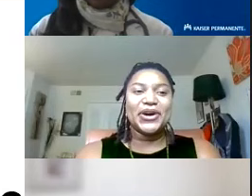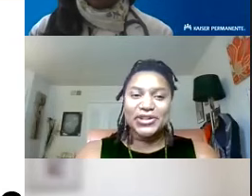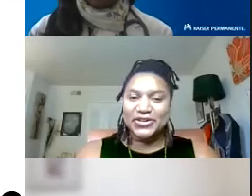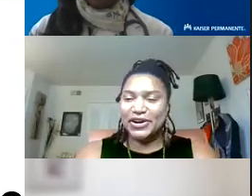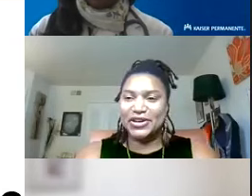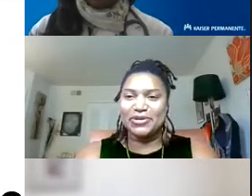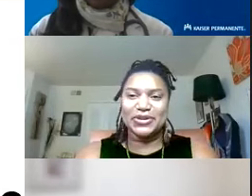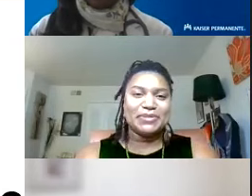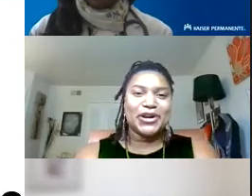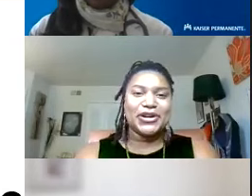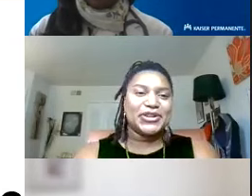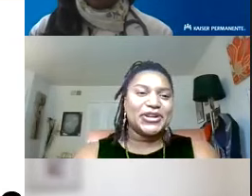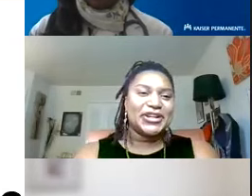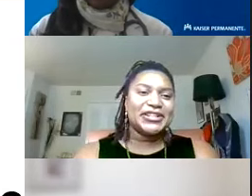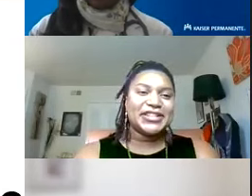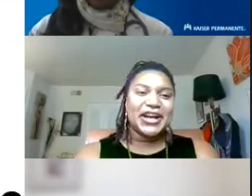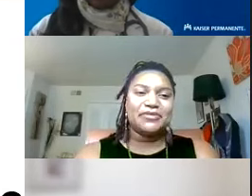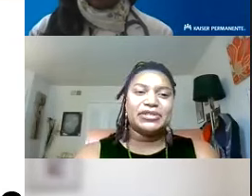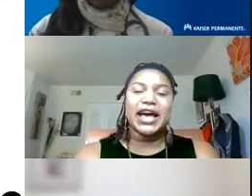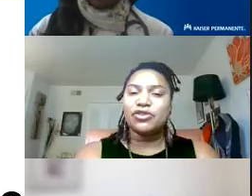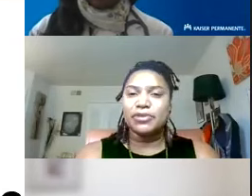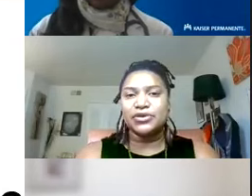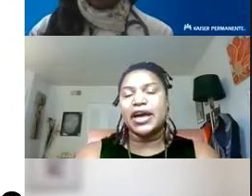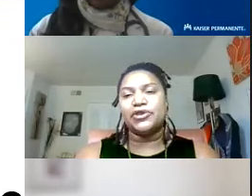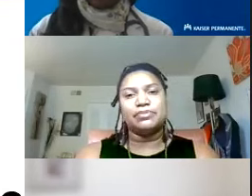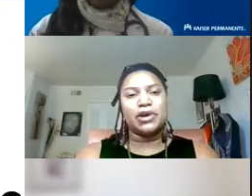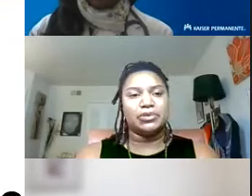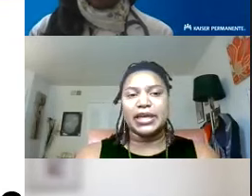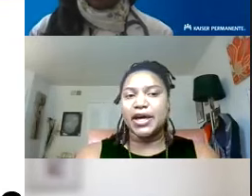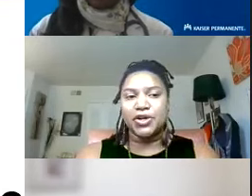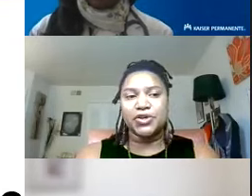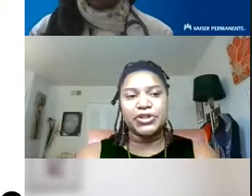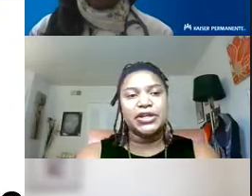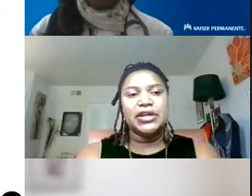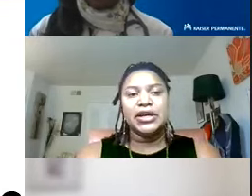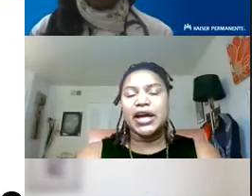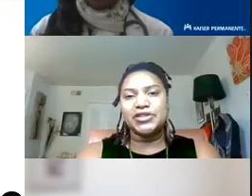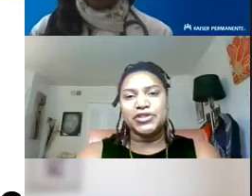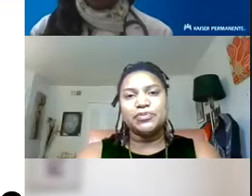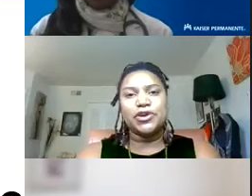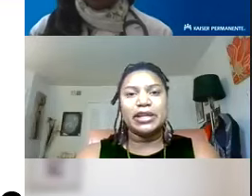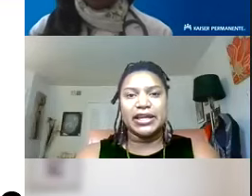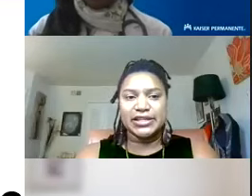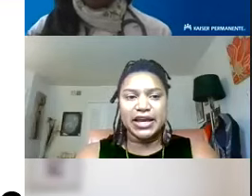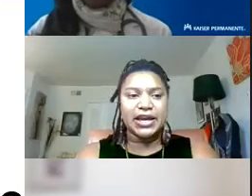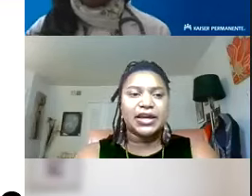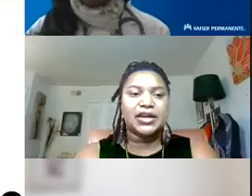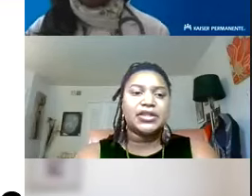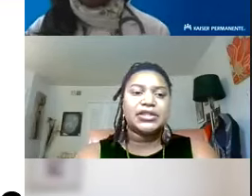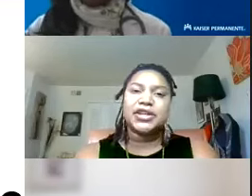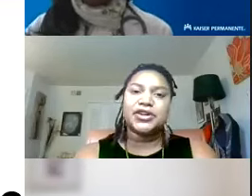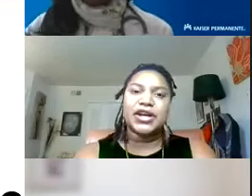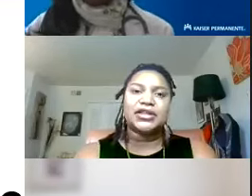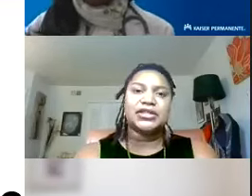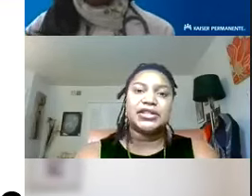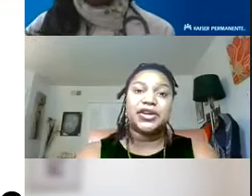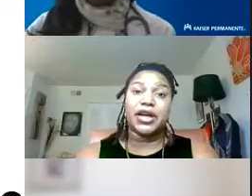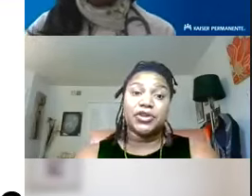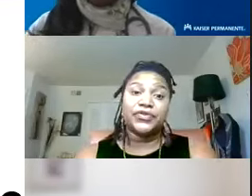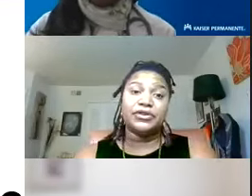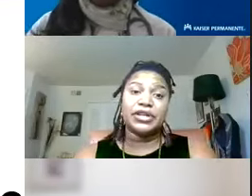And to all of our community partners, Sacramento County Public Health, Kaiser Permanente, the Center at